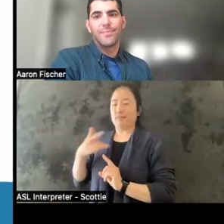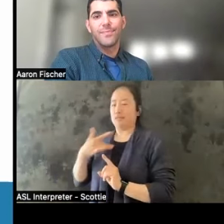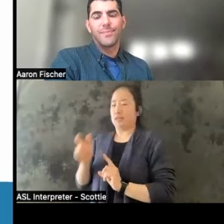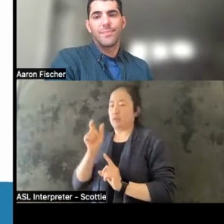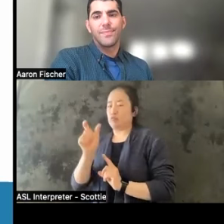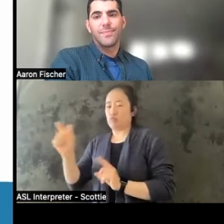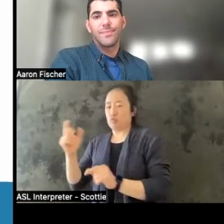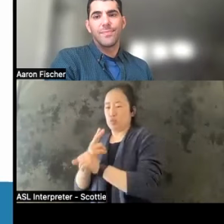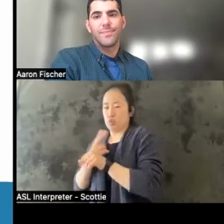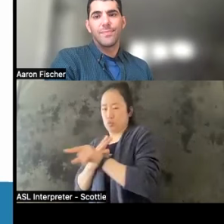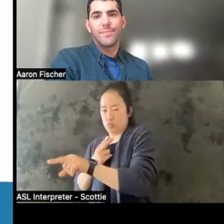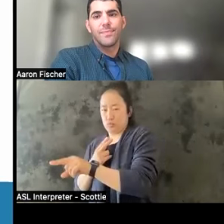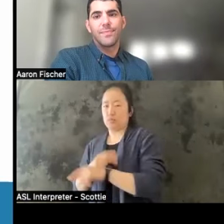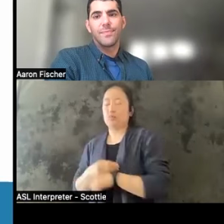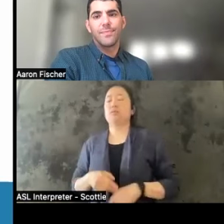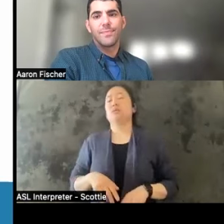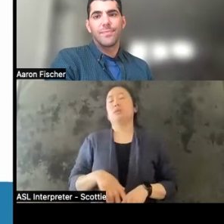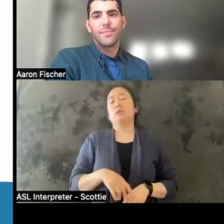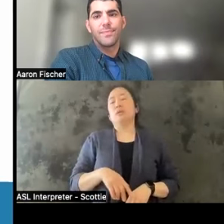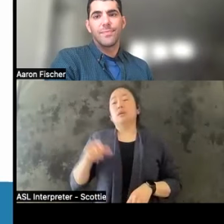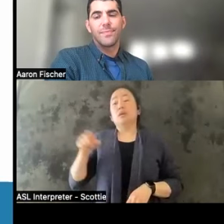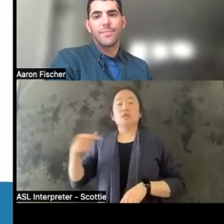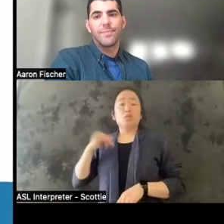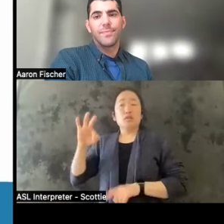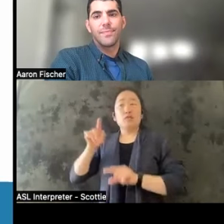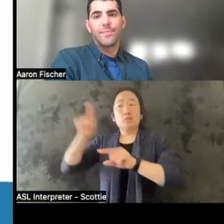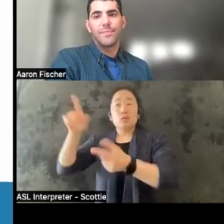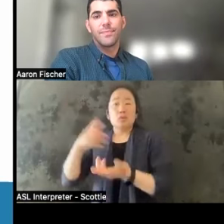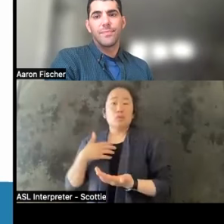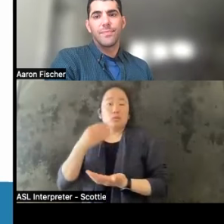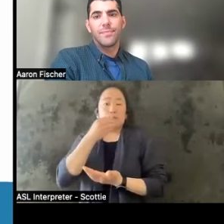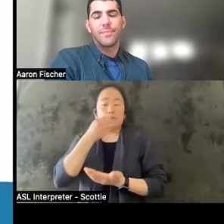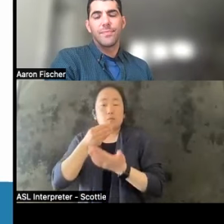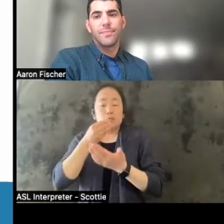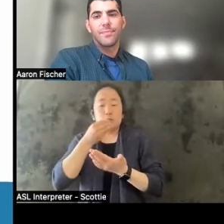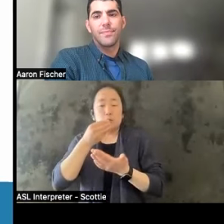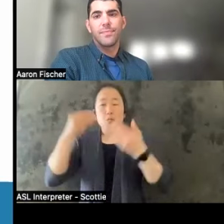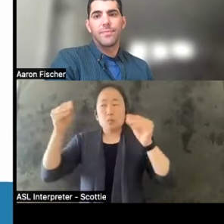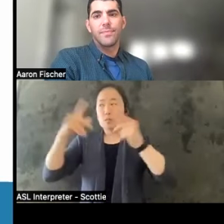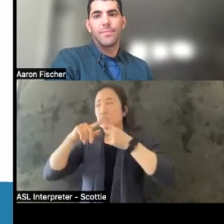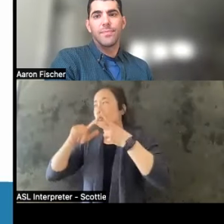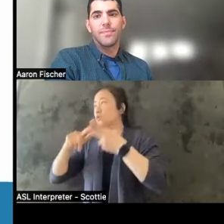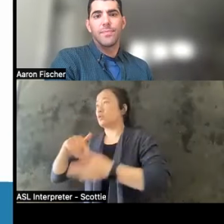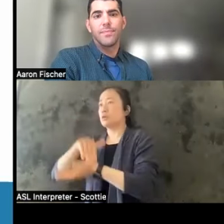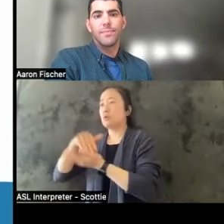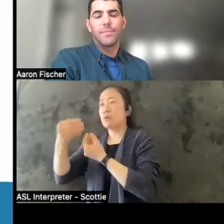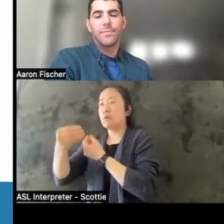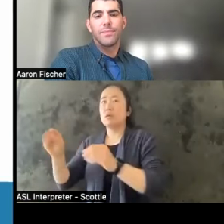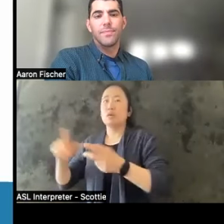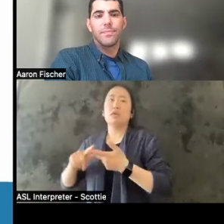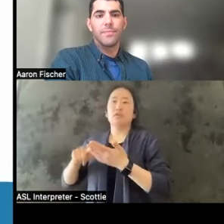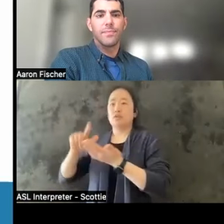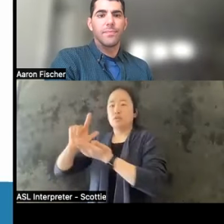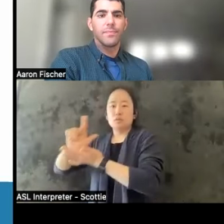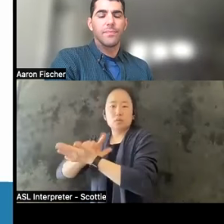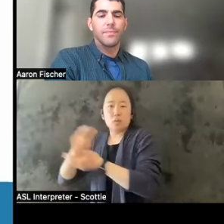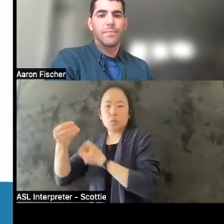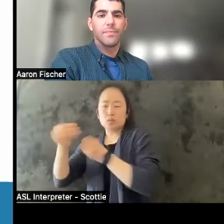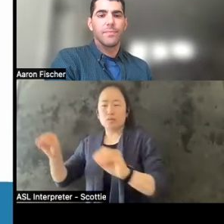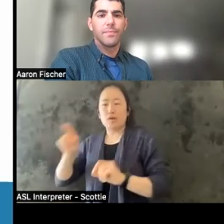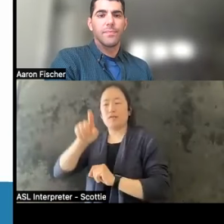grocery store or a lawyer's office or a doctor's office or a hospital, they may